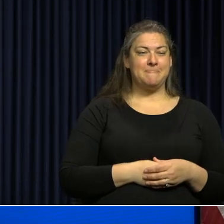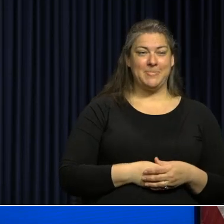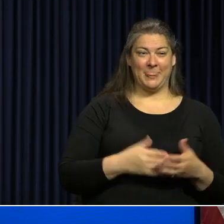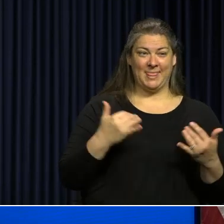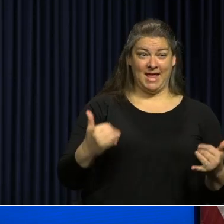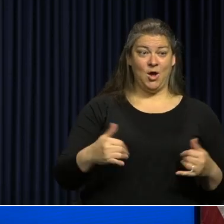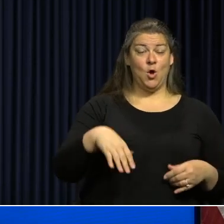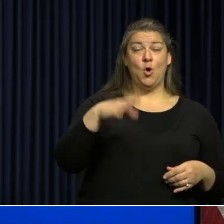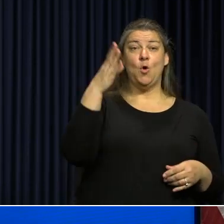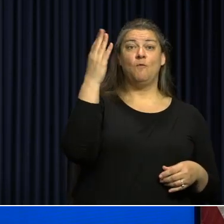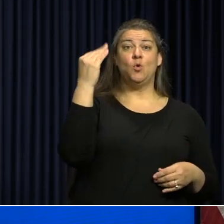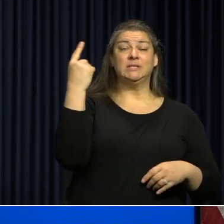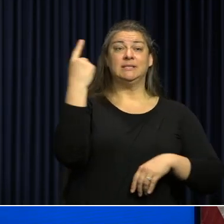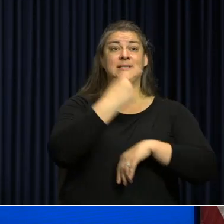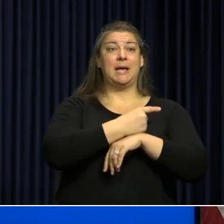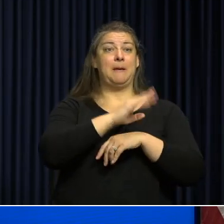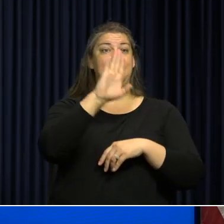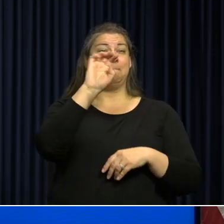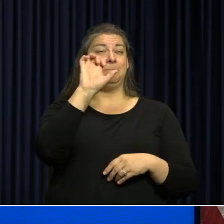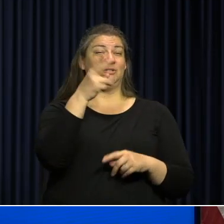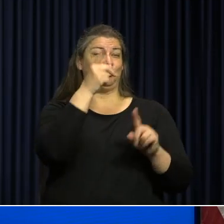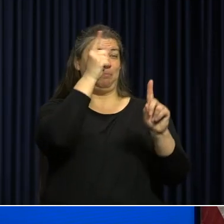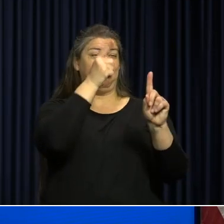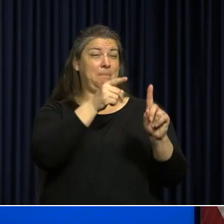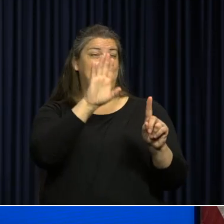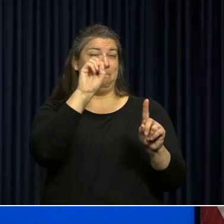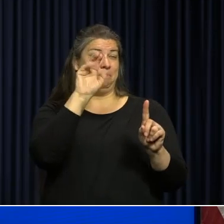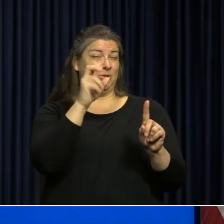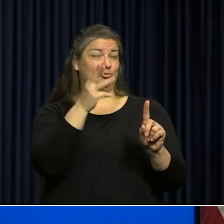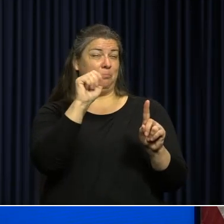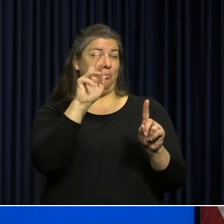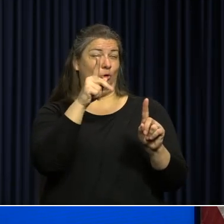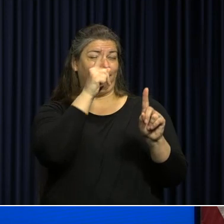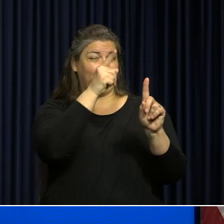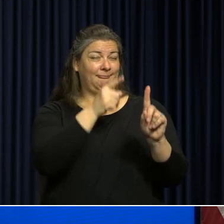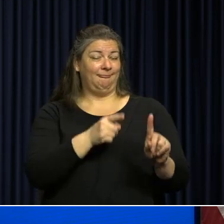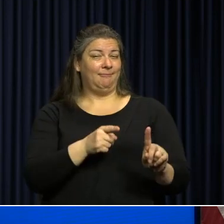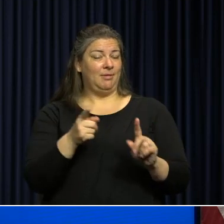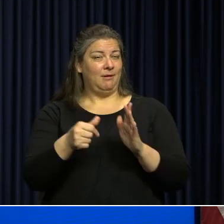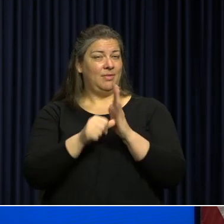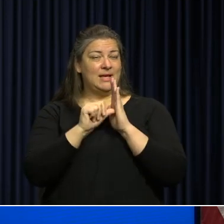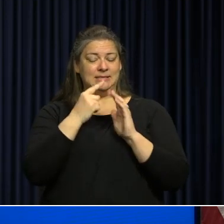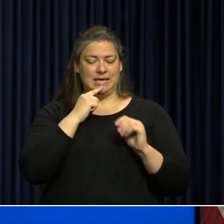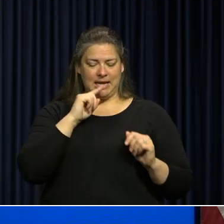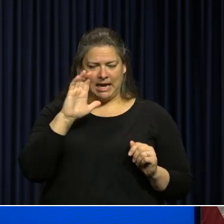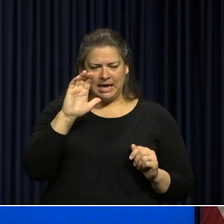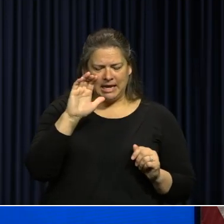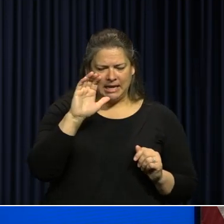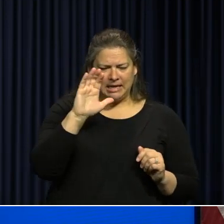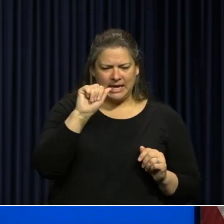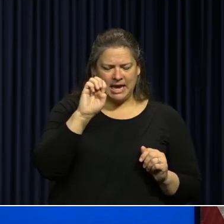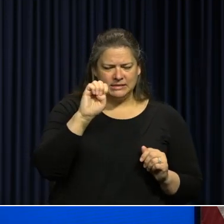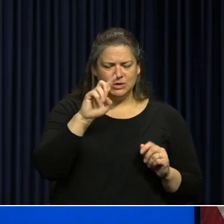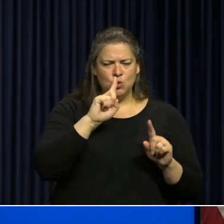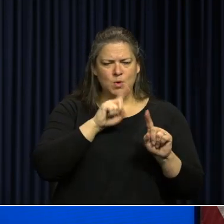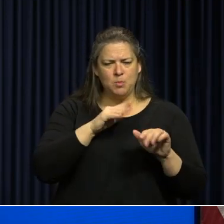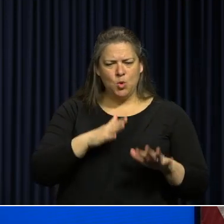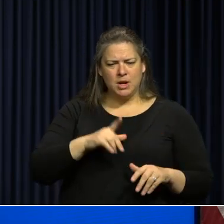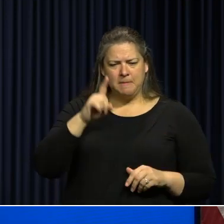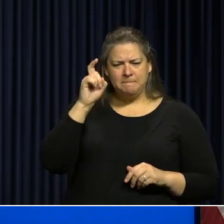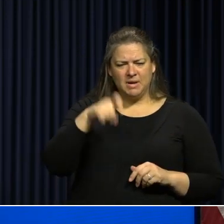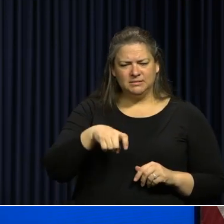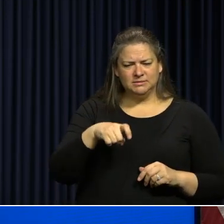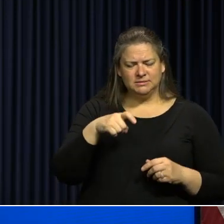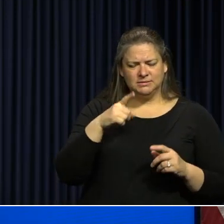the 14-day benchmark, there seemed to have been the impression that cases means the number of new cases reported